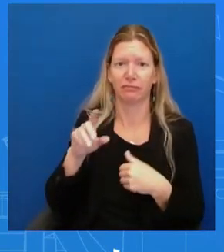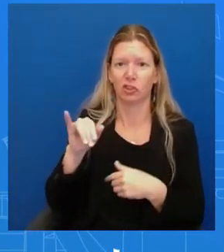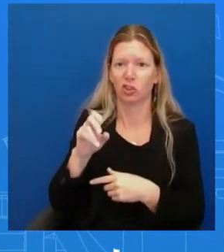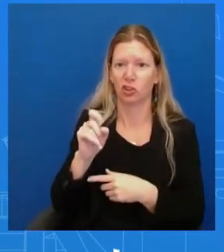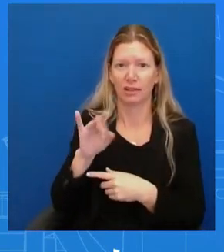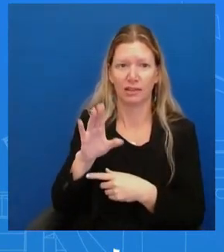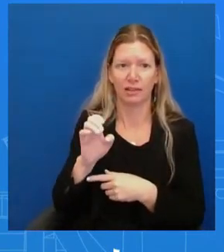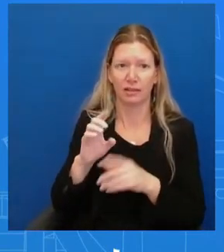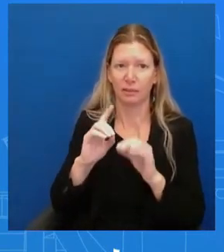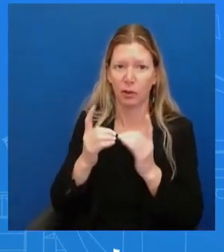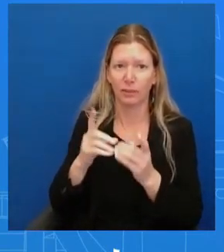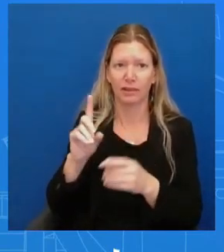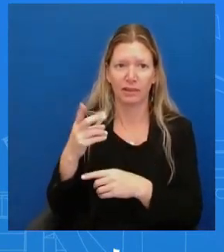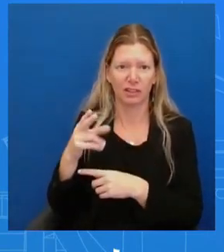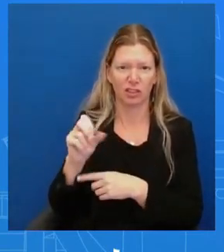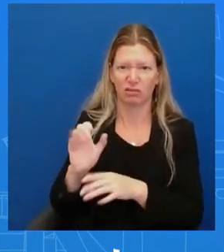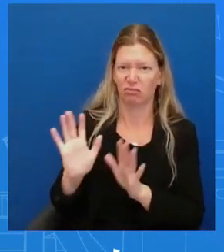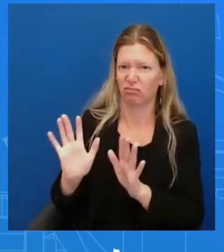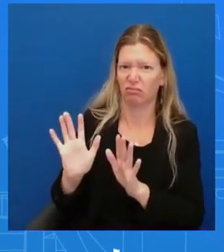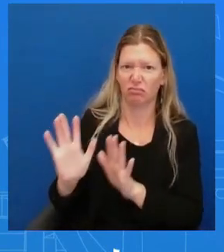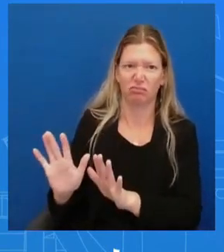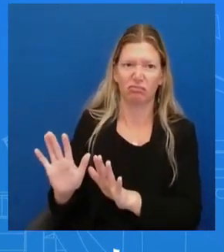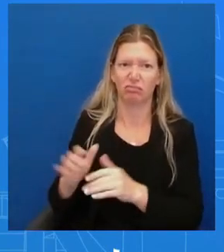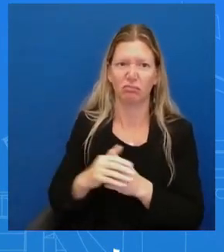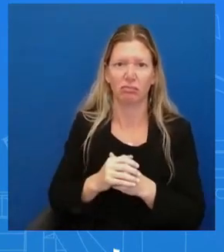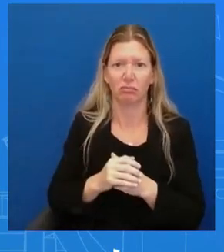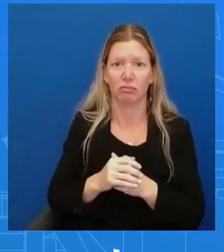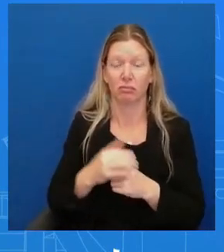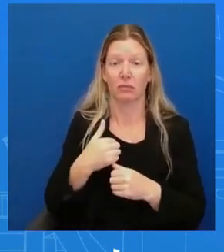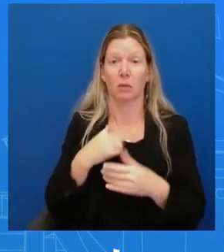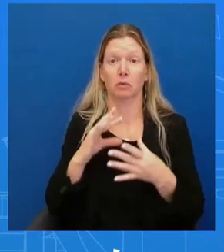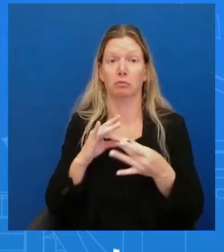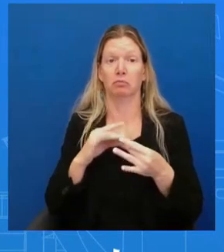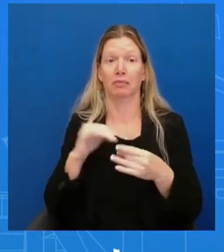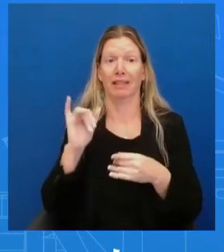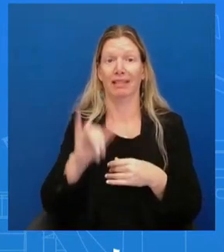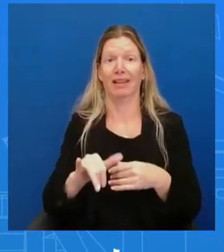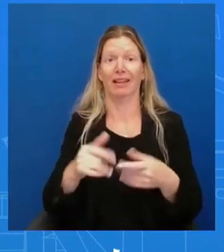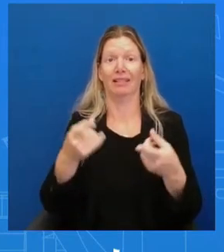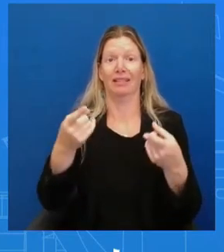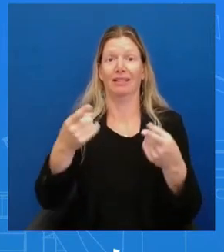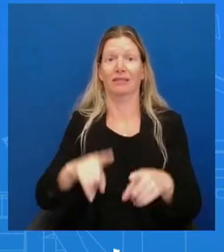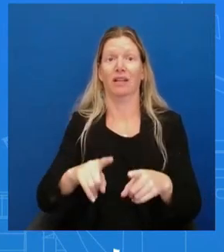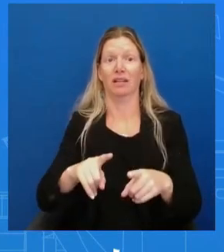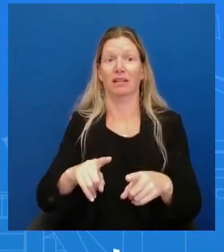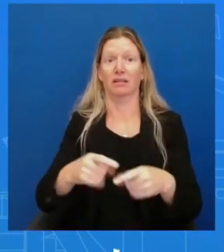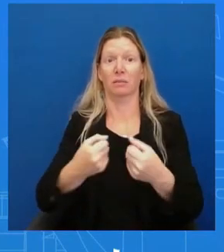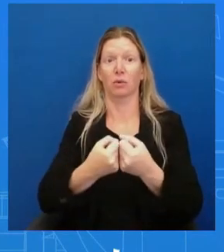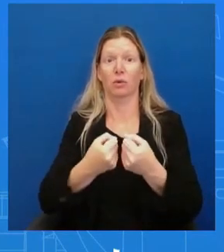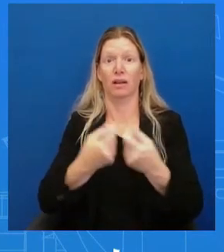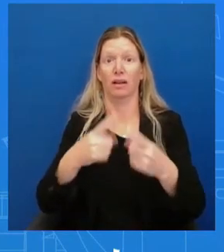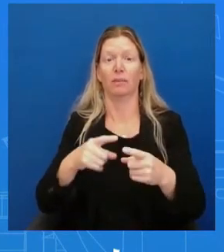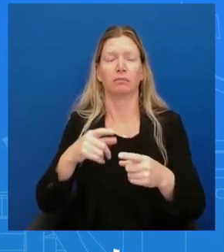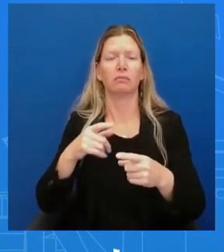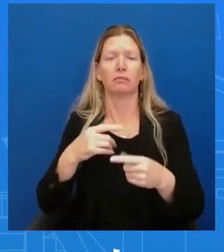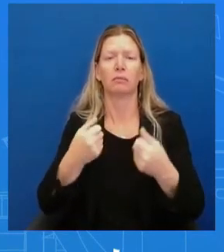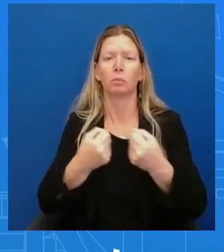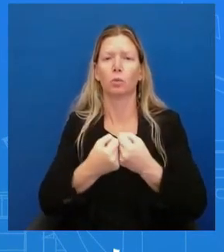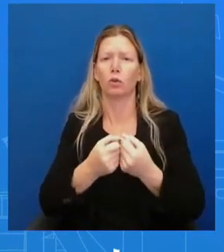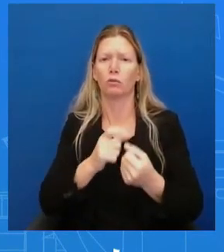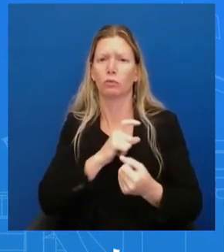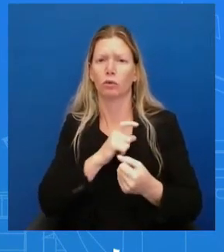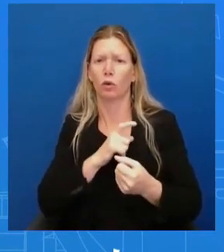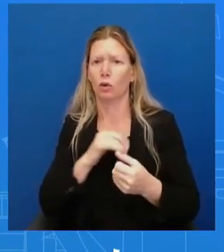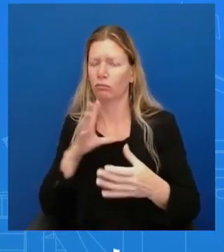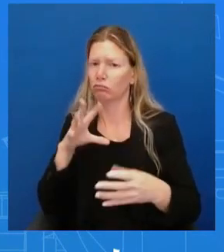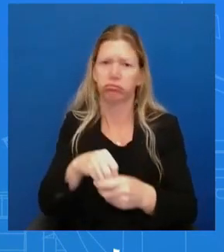event unfolded, the Border Patrol was able to act quickly and get the situation under control and apprehend the migrants. And we were grateful